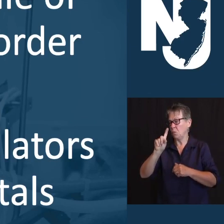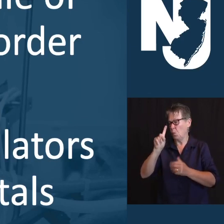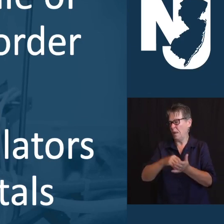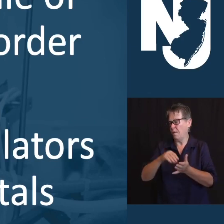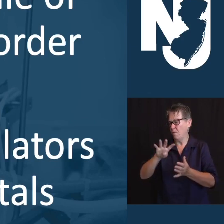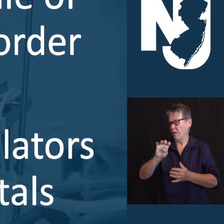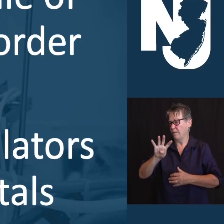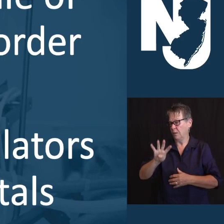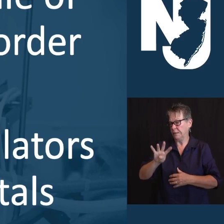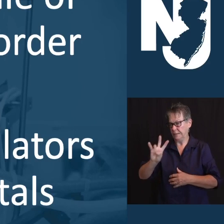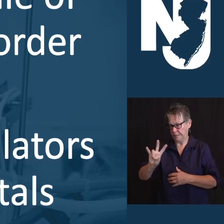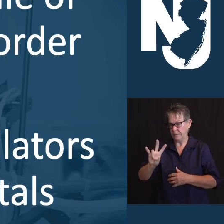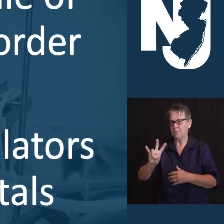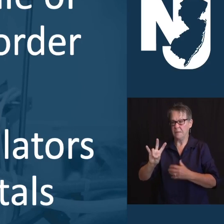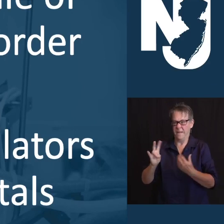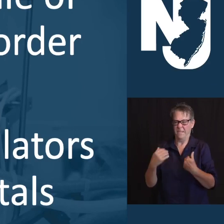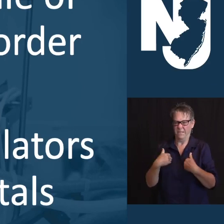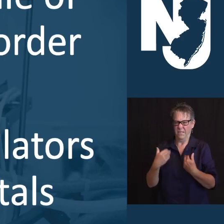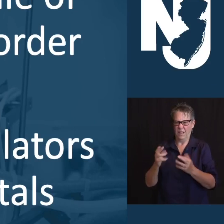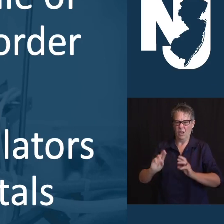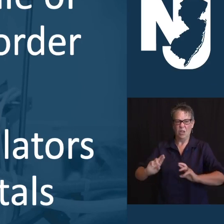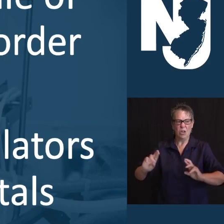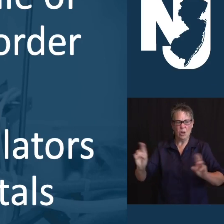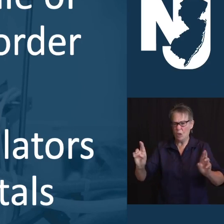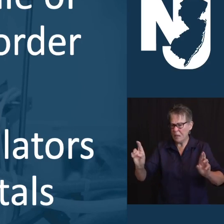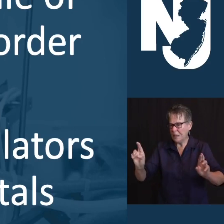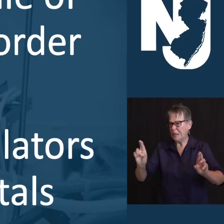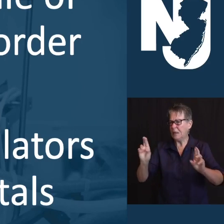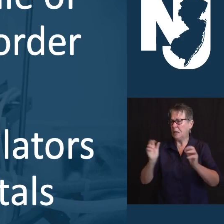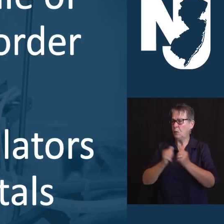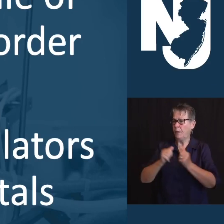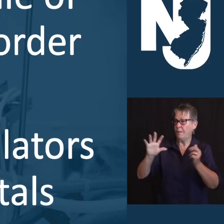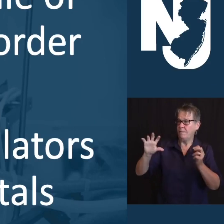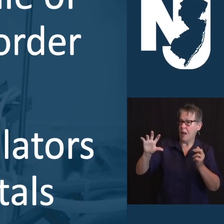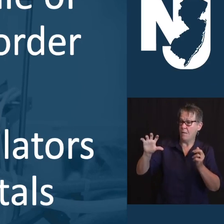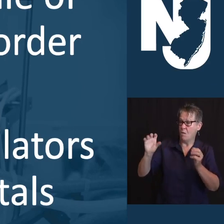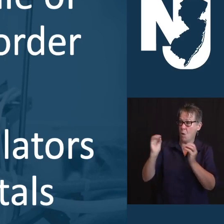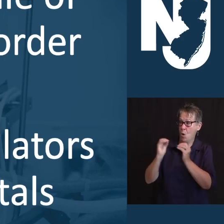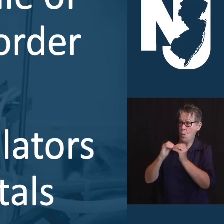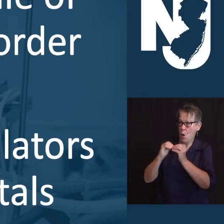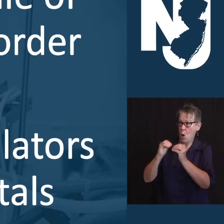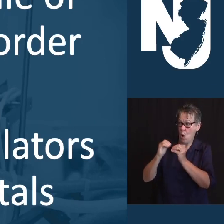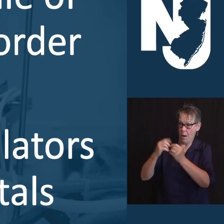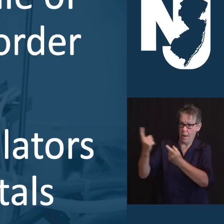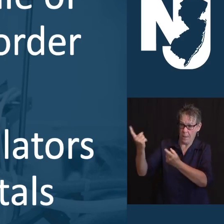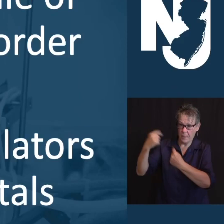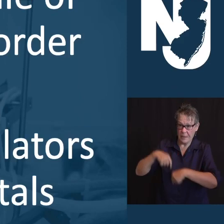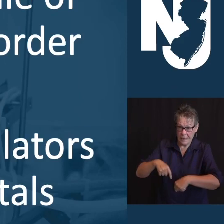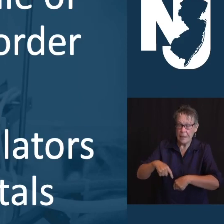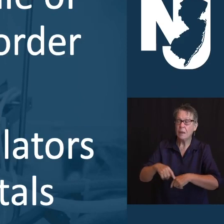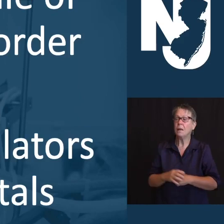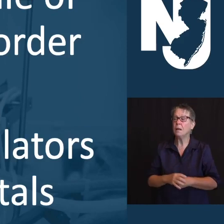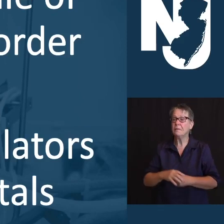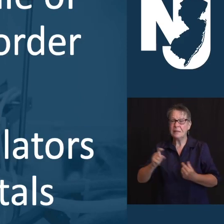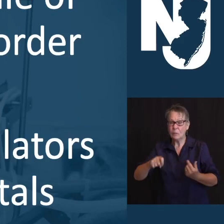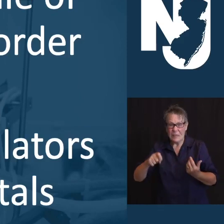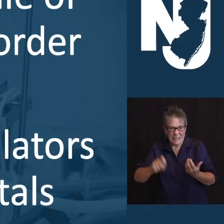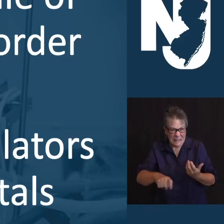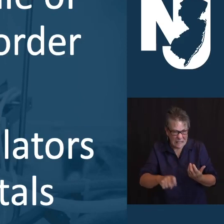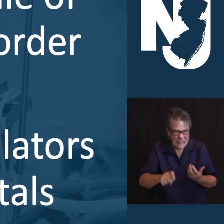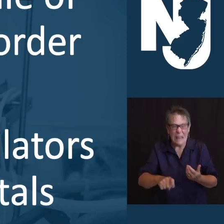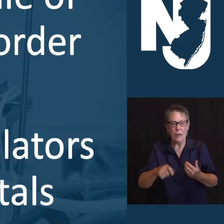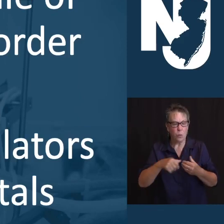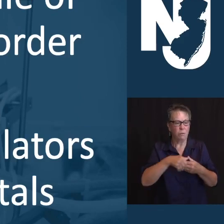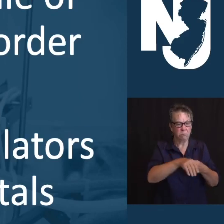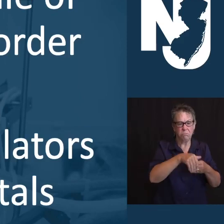finds itself facing a shortage of these critical devices, and we have another 500 on order. And we should